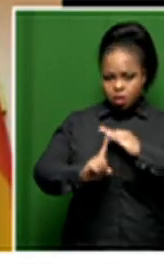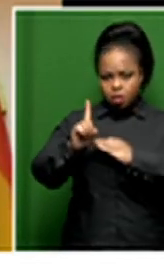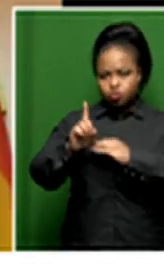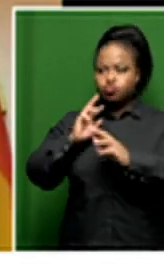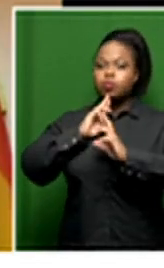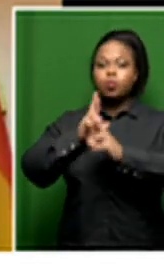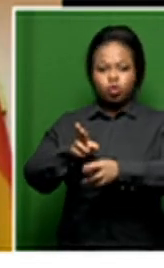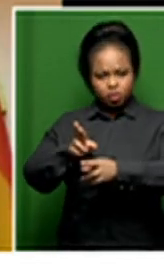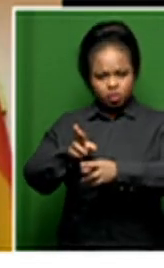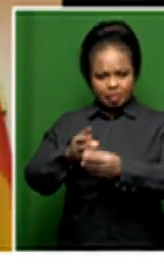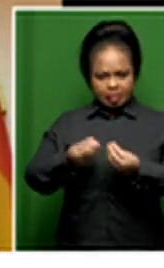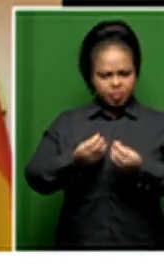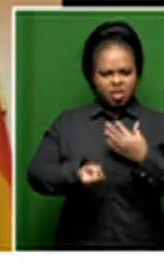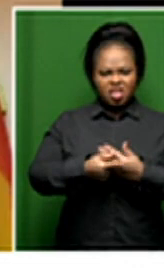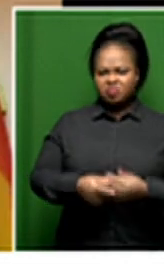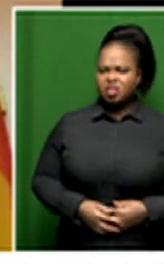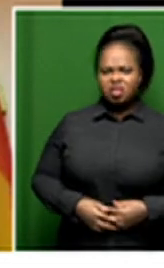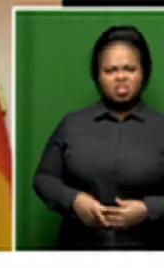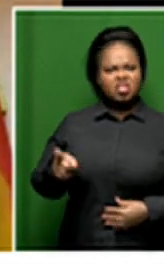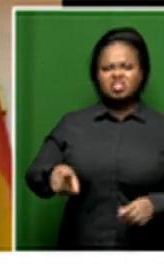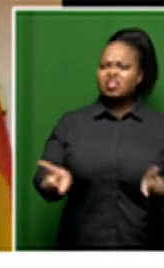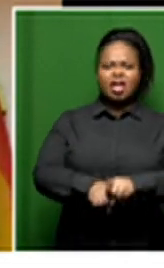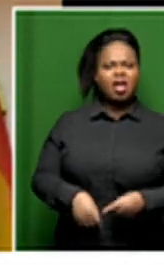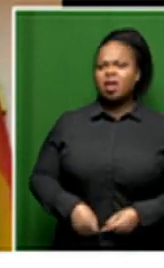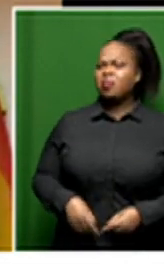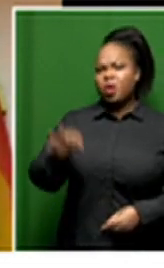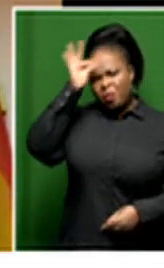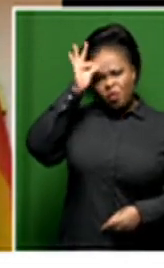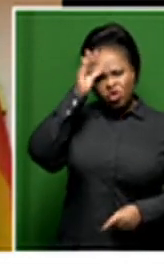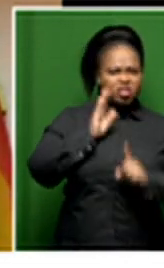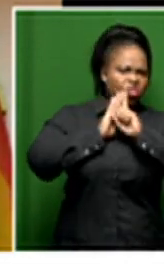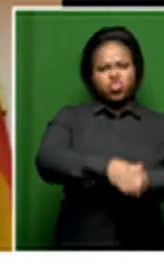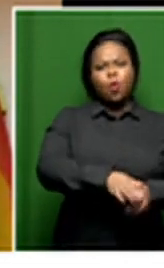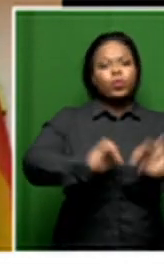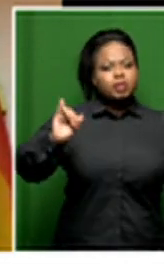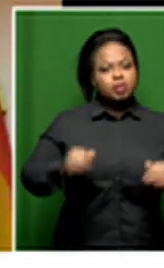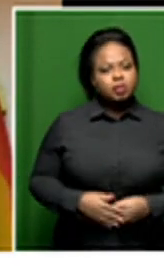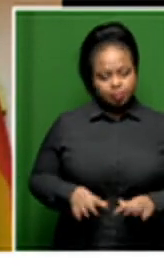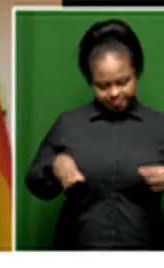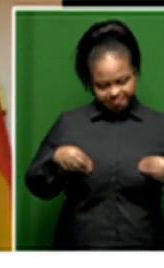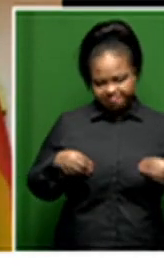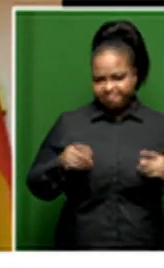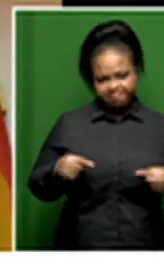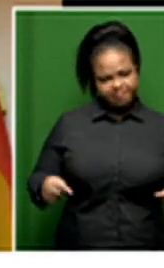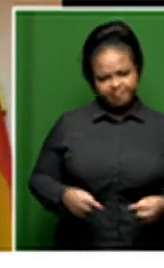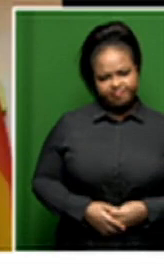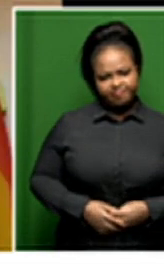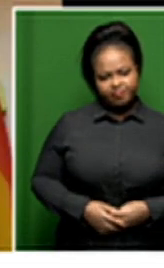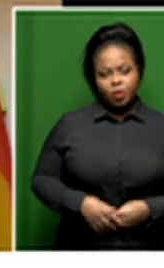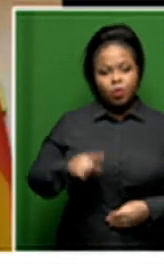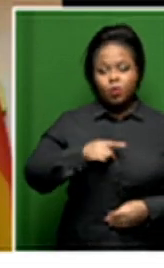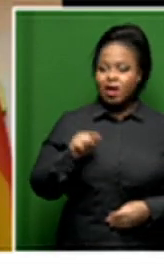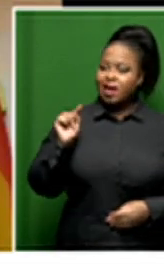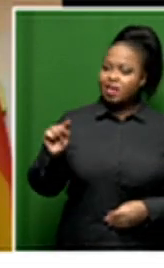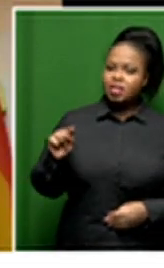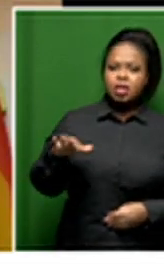to report an incident, and she experienced secondary victimization. I mean, it can't be acceptable that where